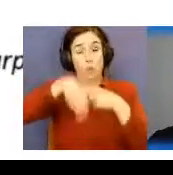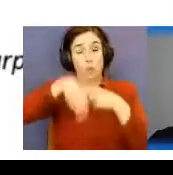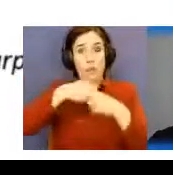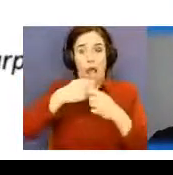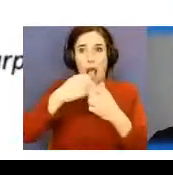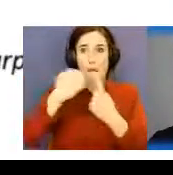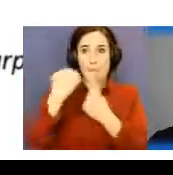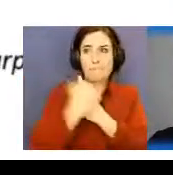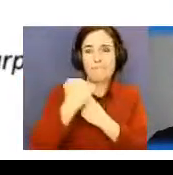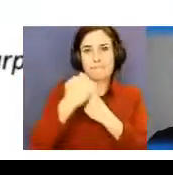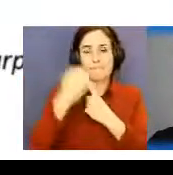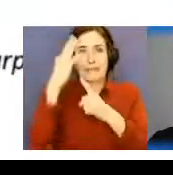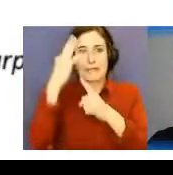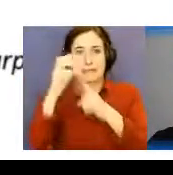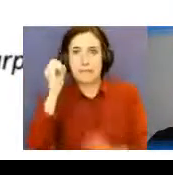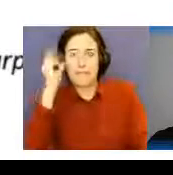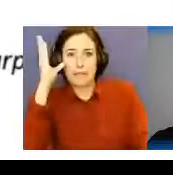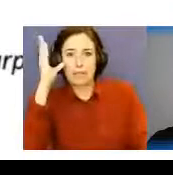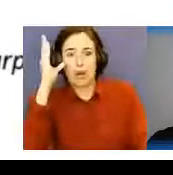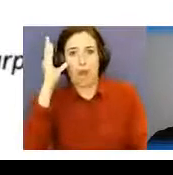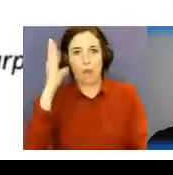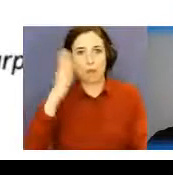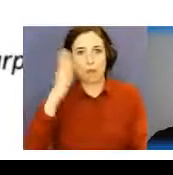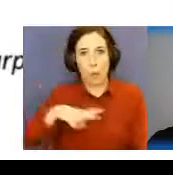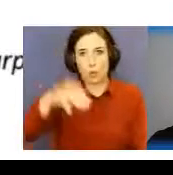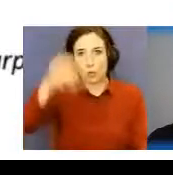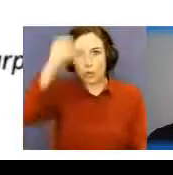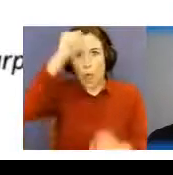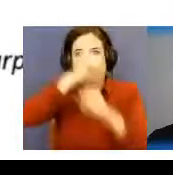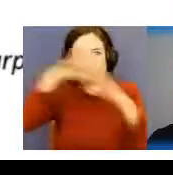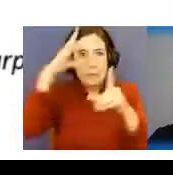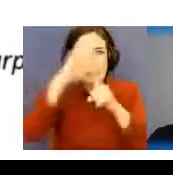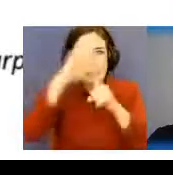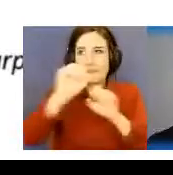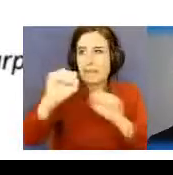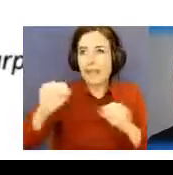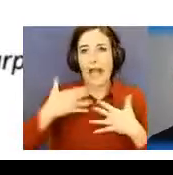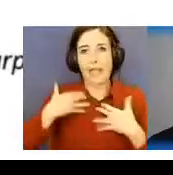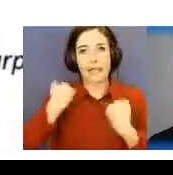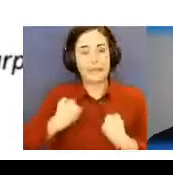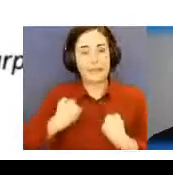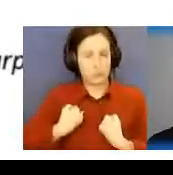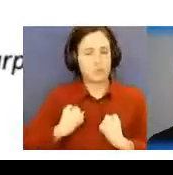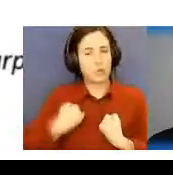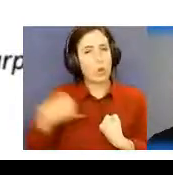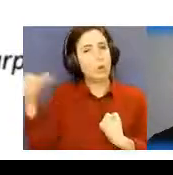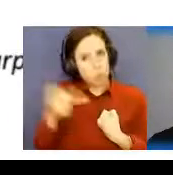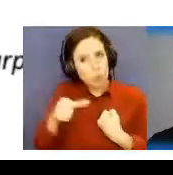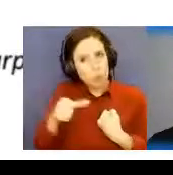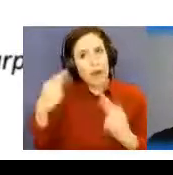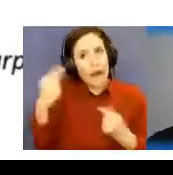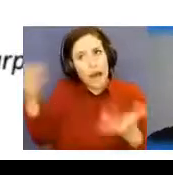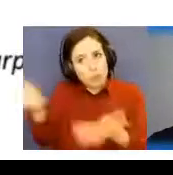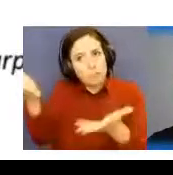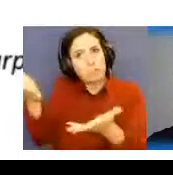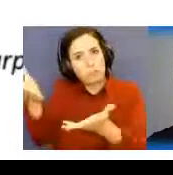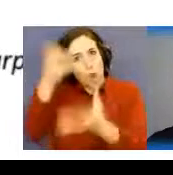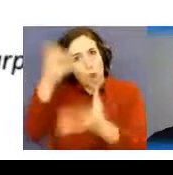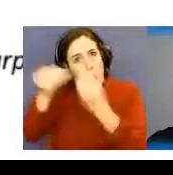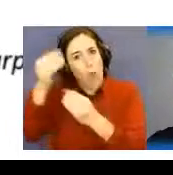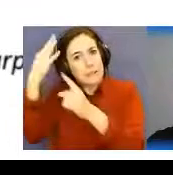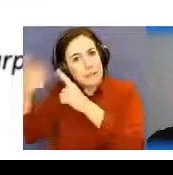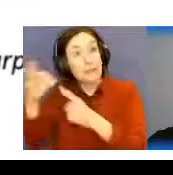conditions, that pathway needs to be there. But we can't, it would be impossible for the entire physical activity frontline workforce to be